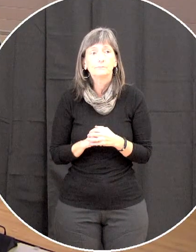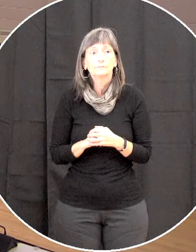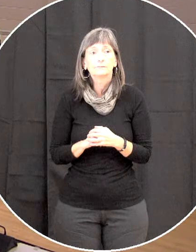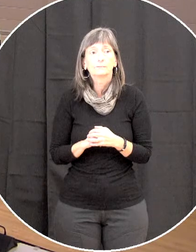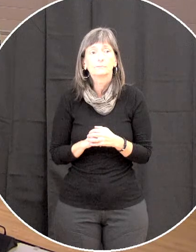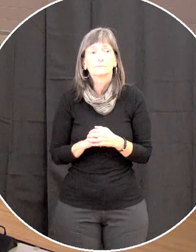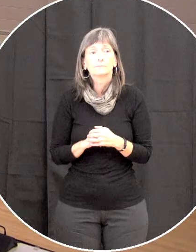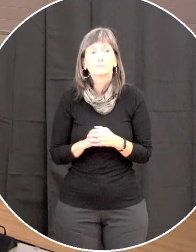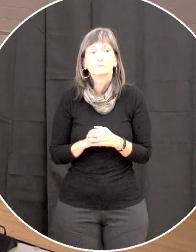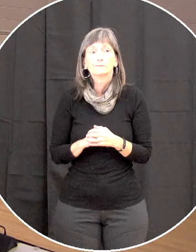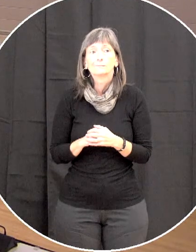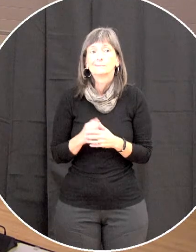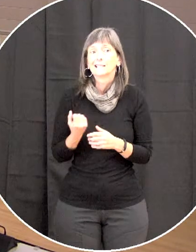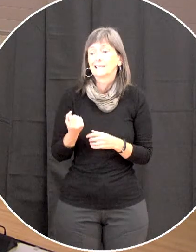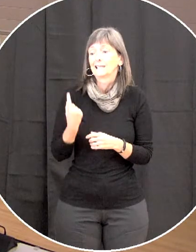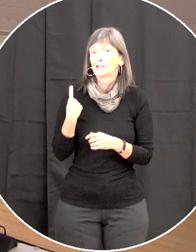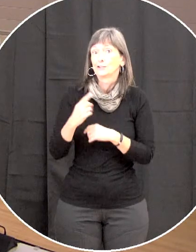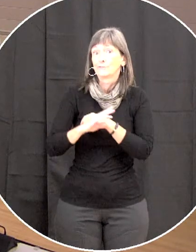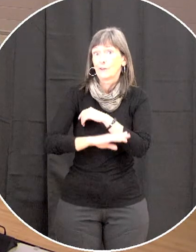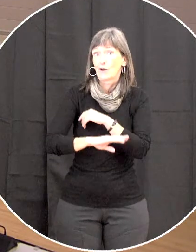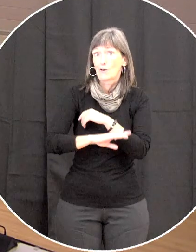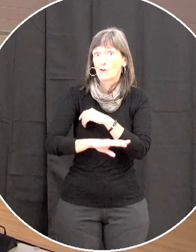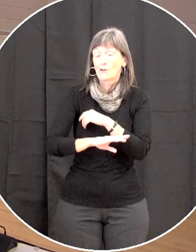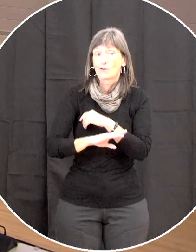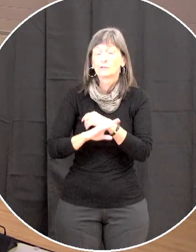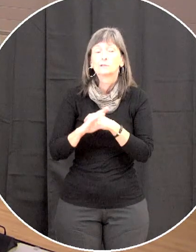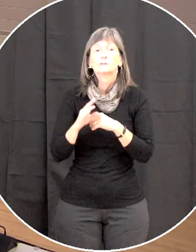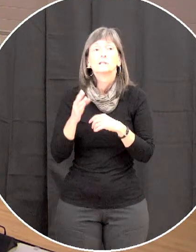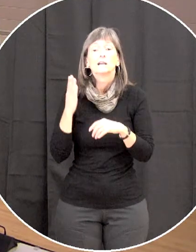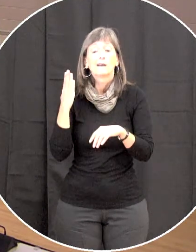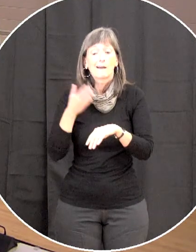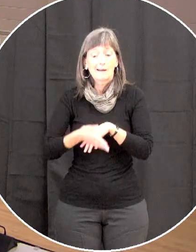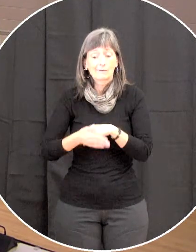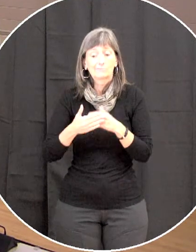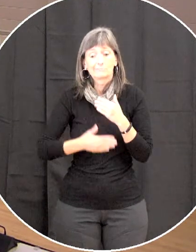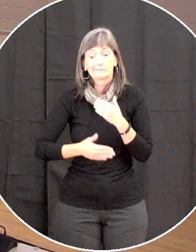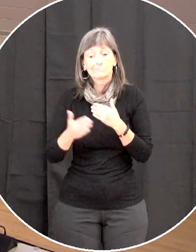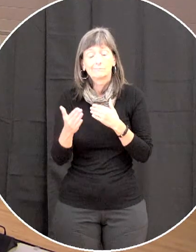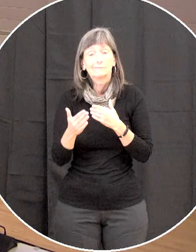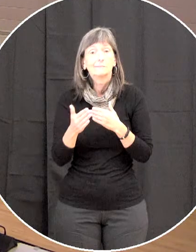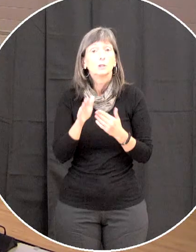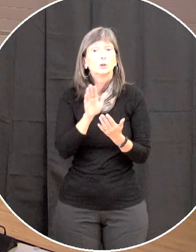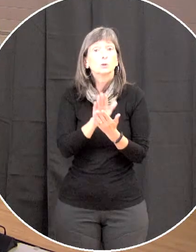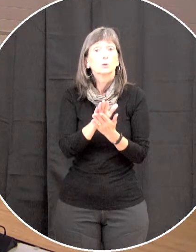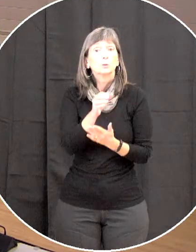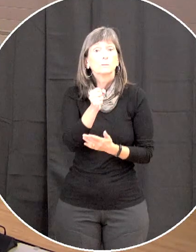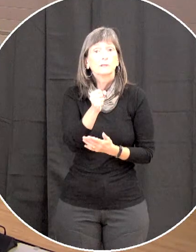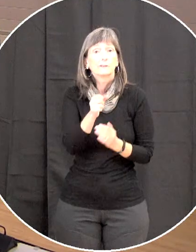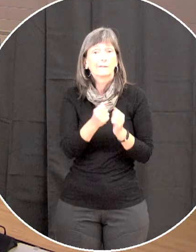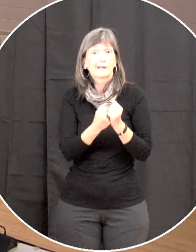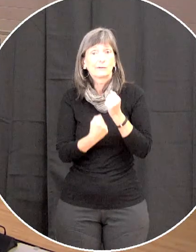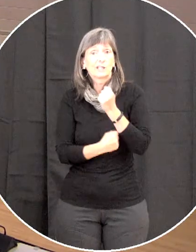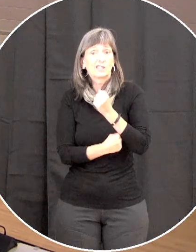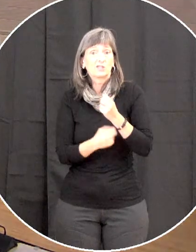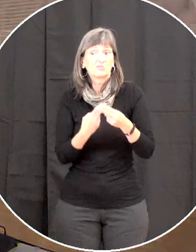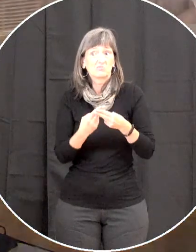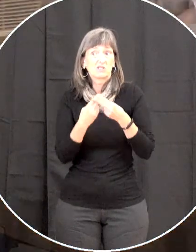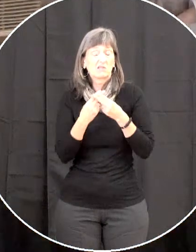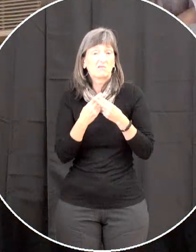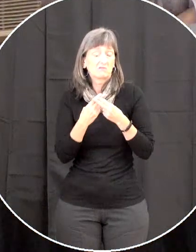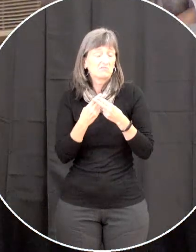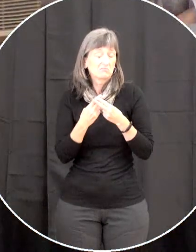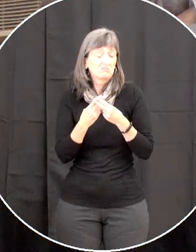Since last fall until that particular meeting, the School Milk Foundation had saved a fairly